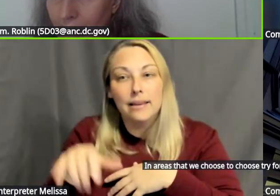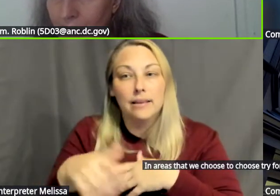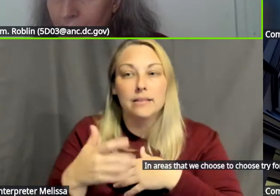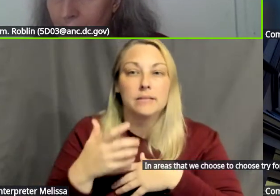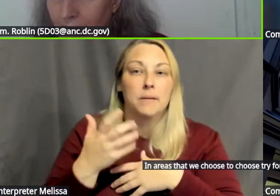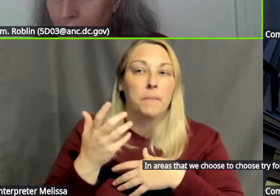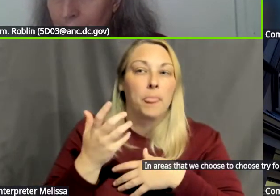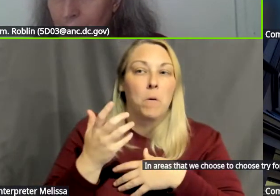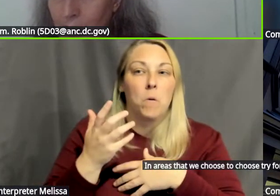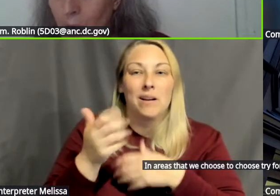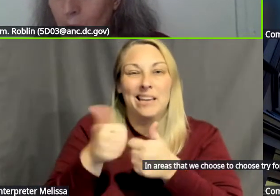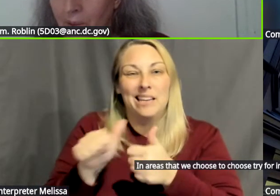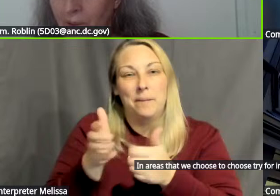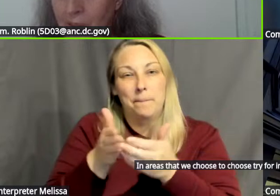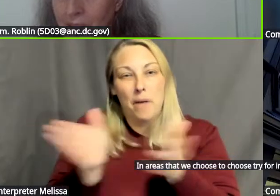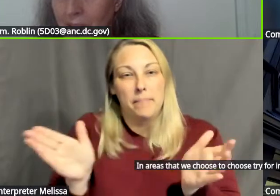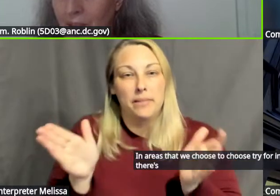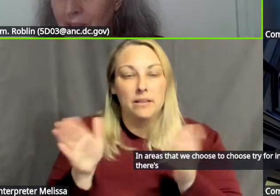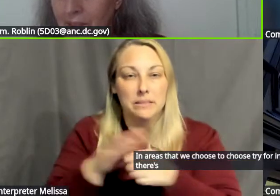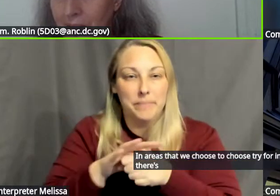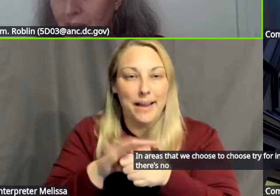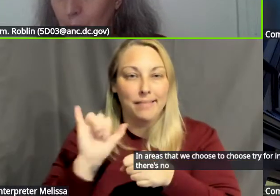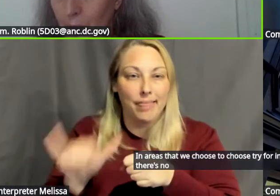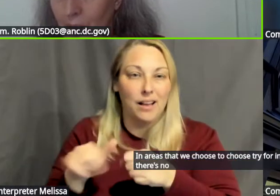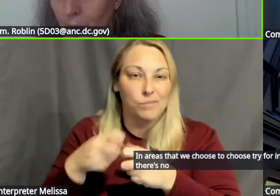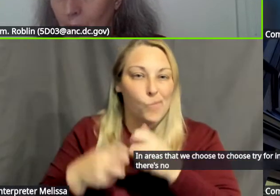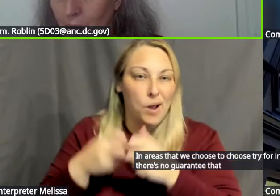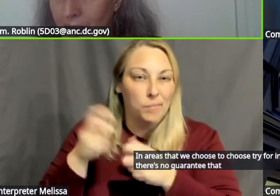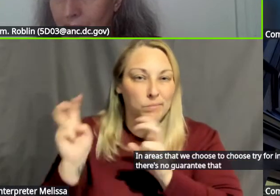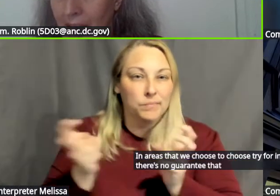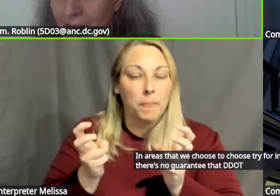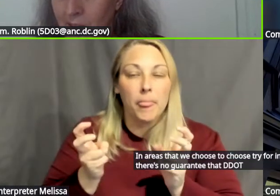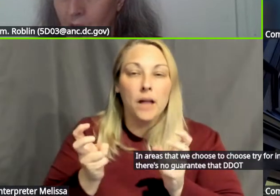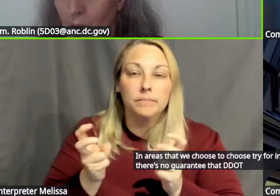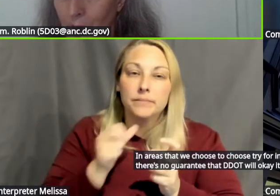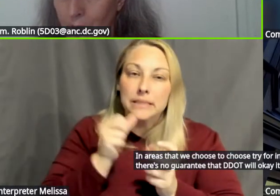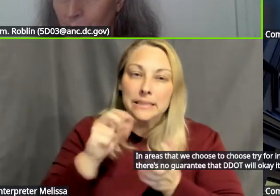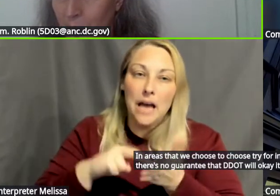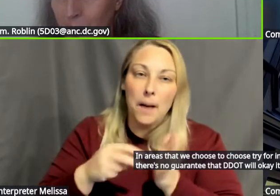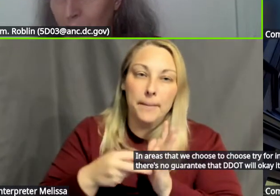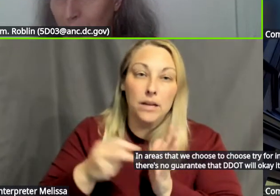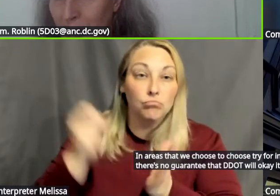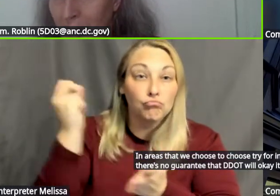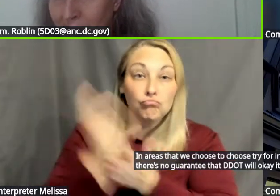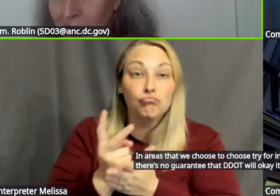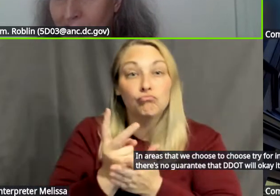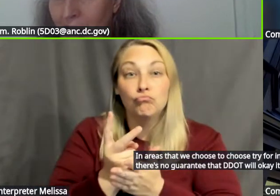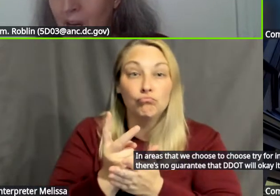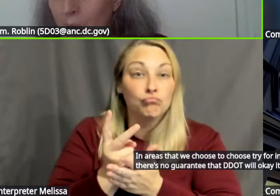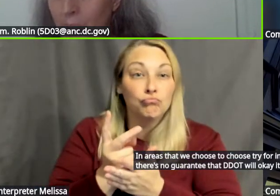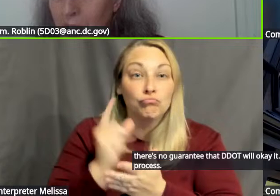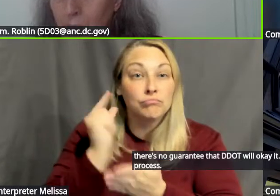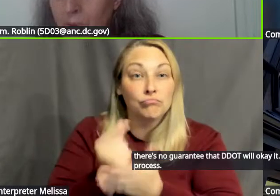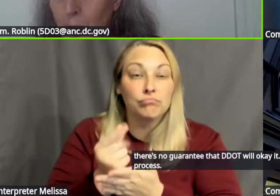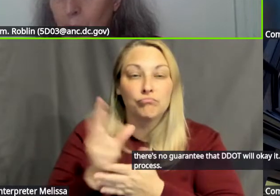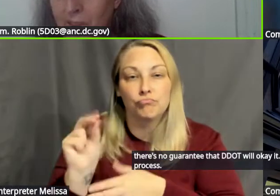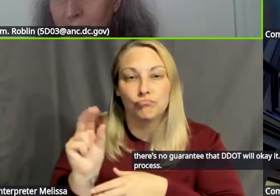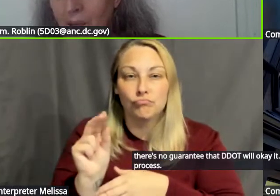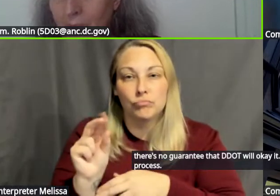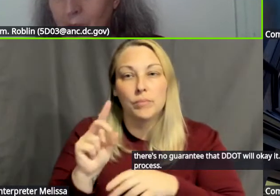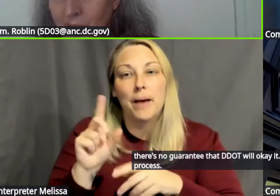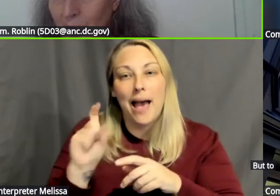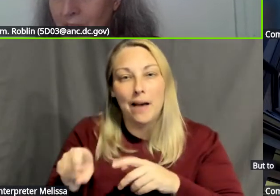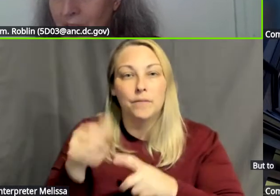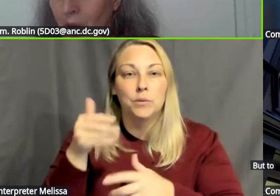And there's no guarantee that DDOT will okay it. It has to go through an approval process. But to request them,